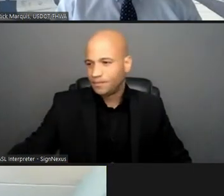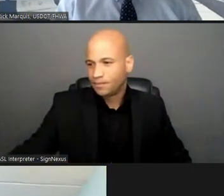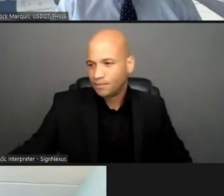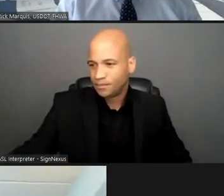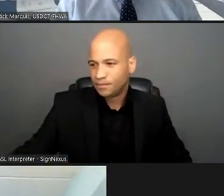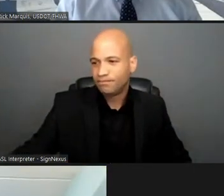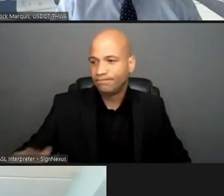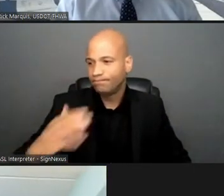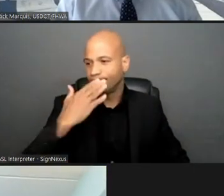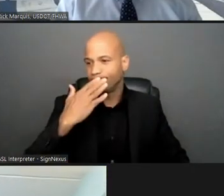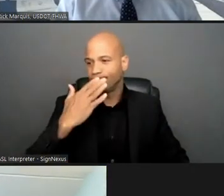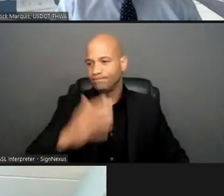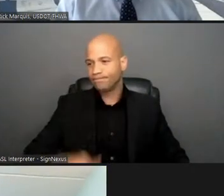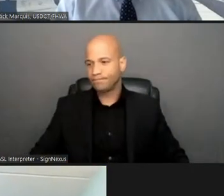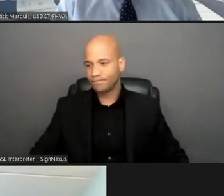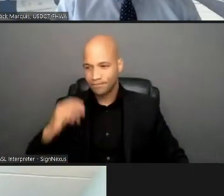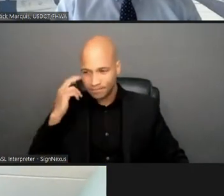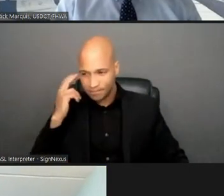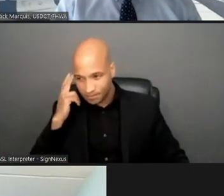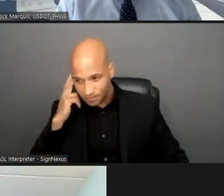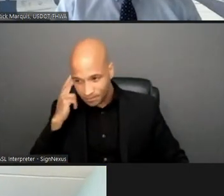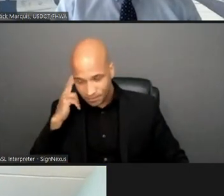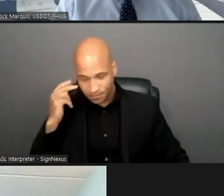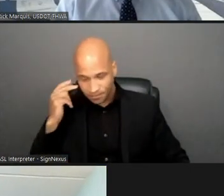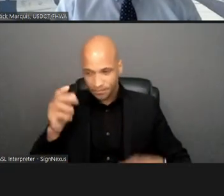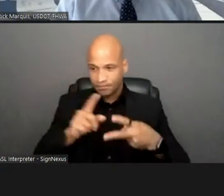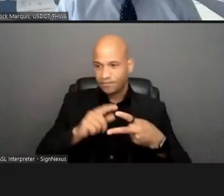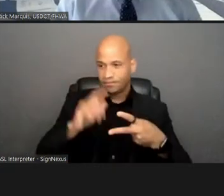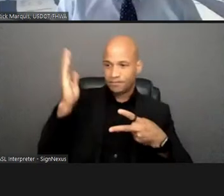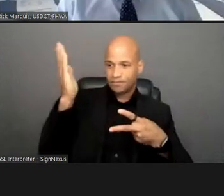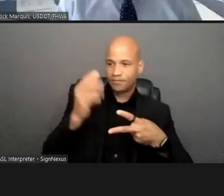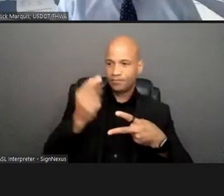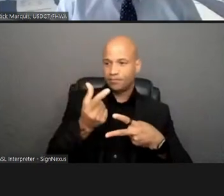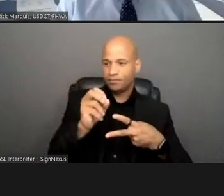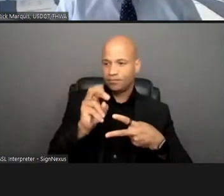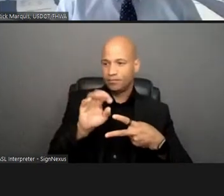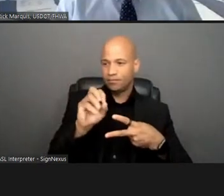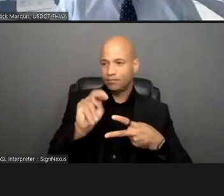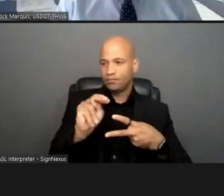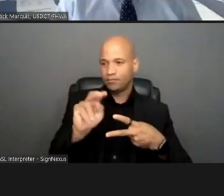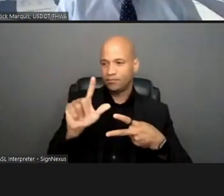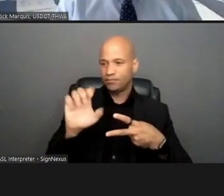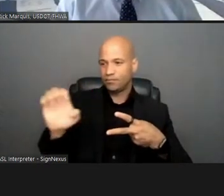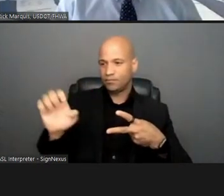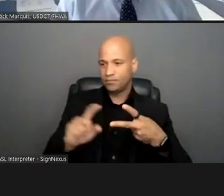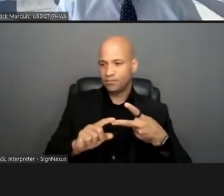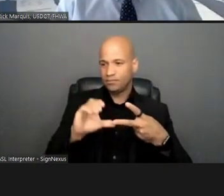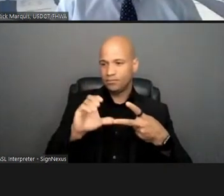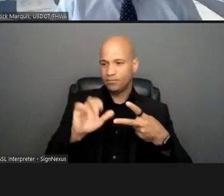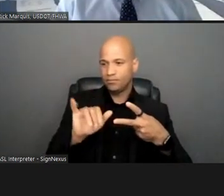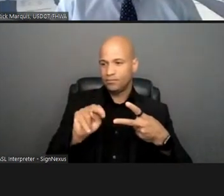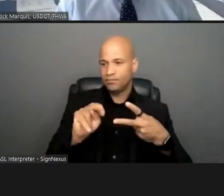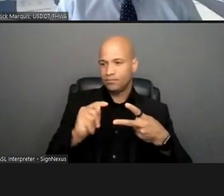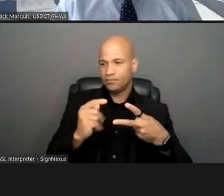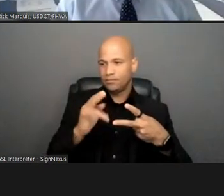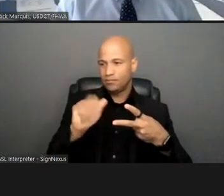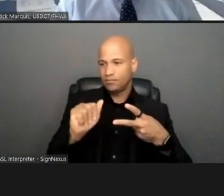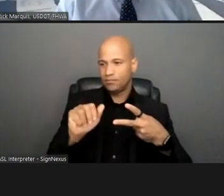thank you the next speaker is Gordon Lee followed by Cynthia nuamara